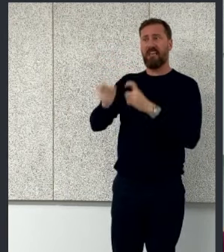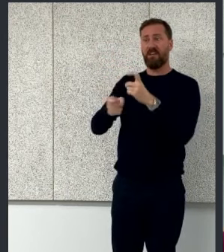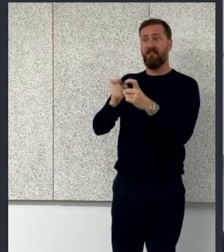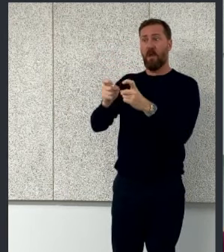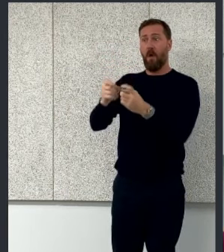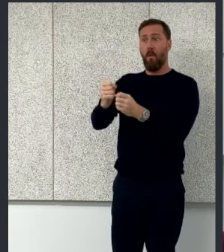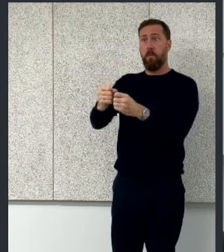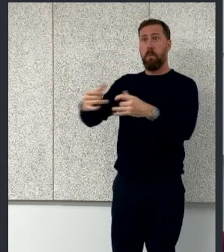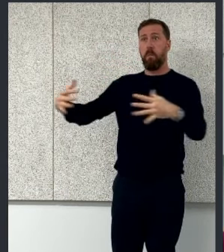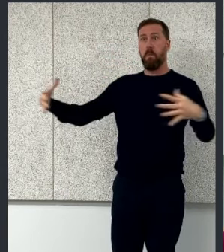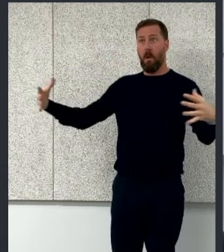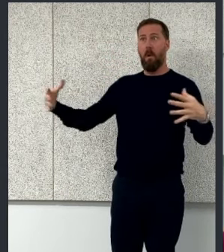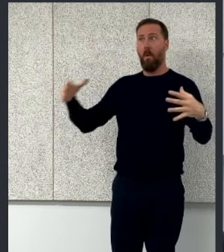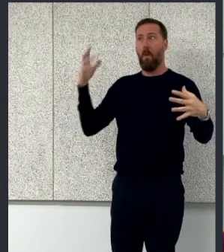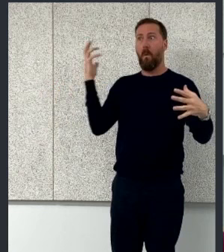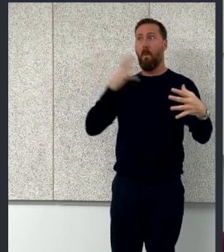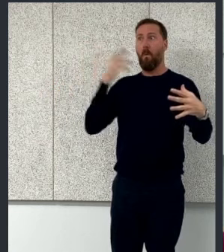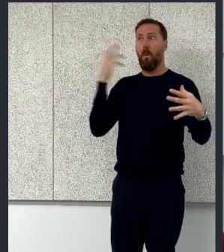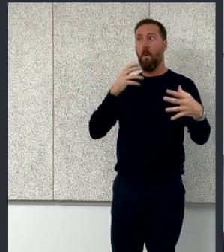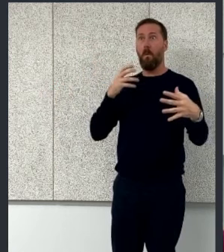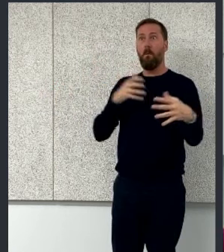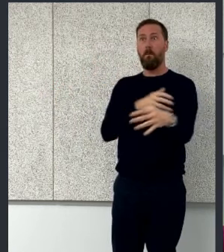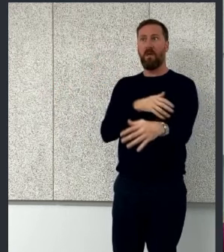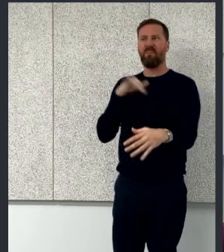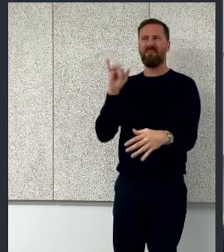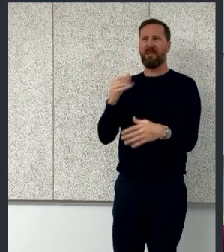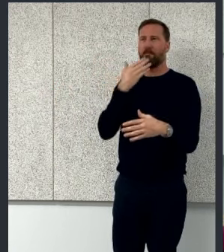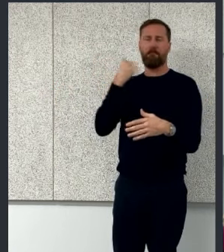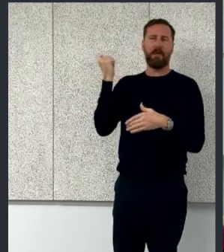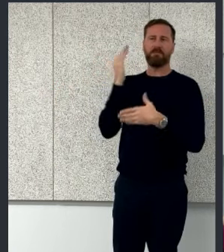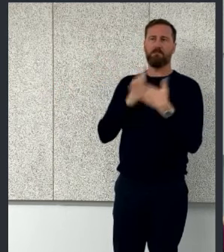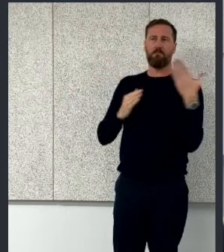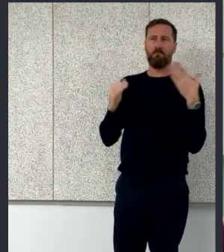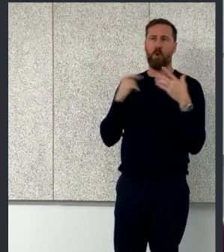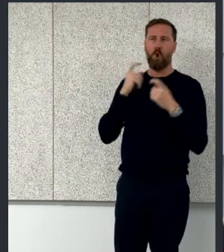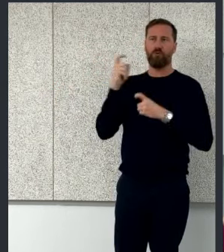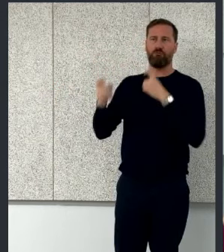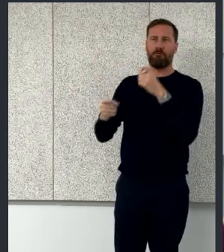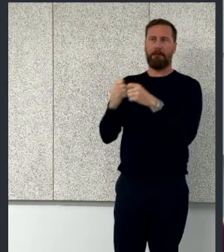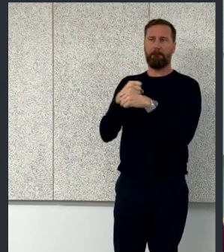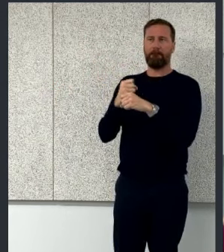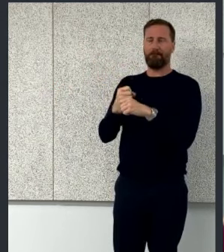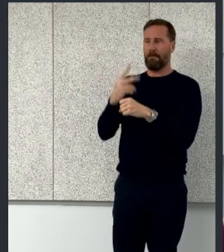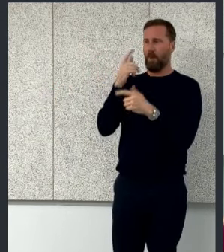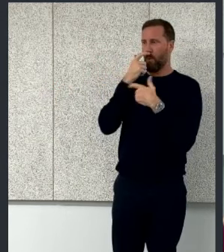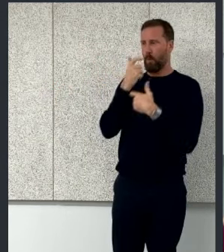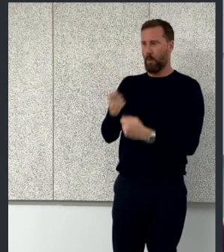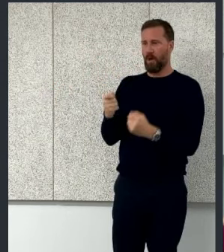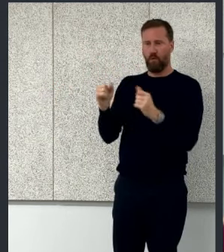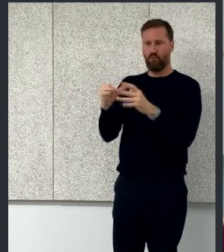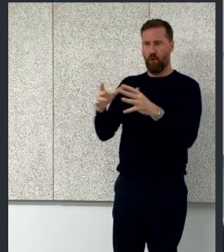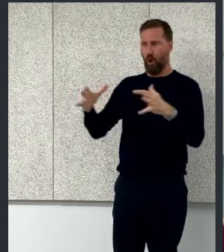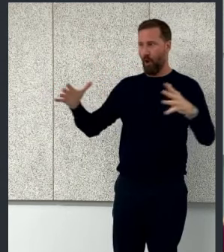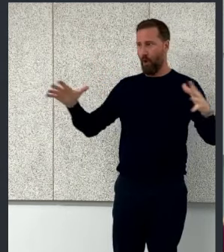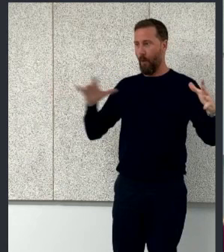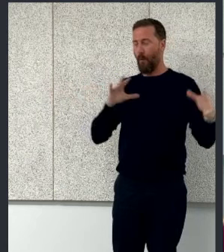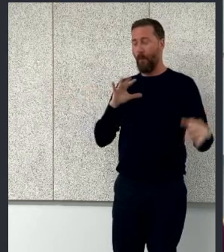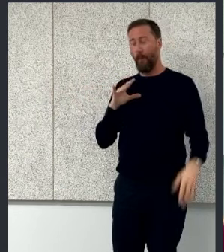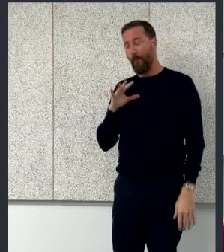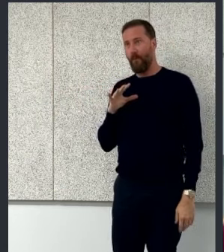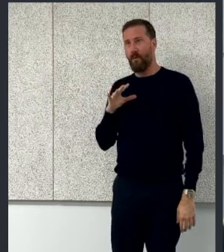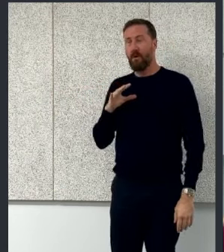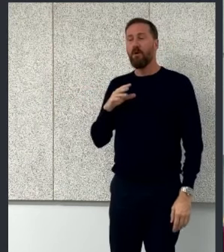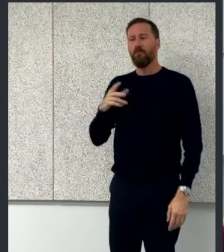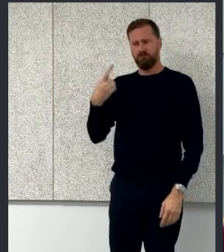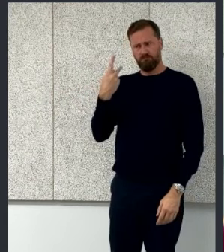then that is the most exciting part of grant making, truly. We do talk to one another. We have opportunities